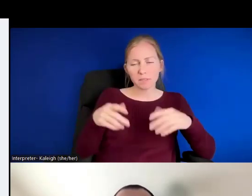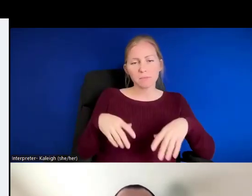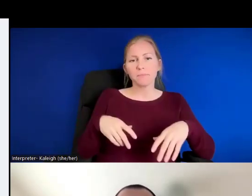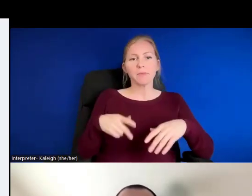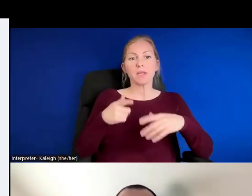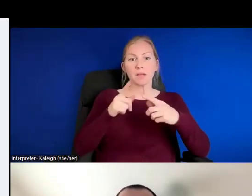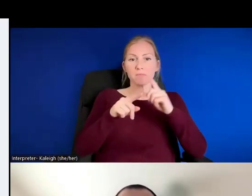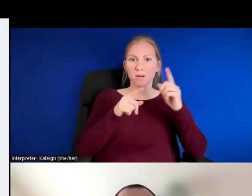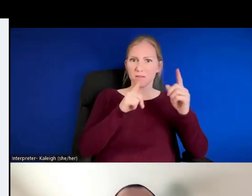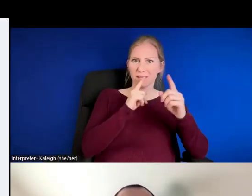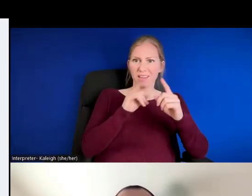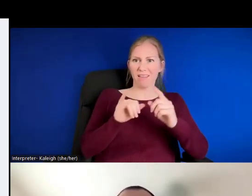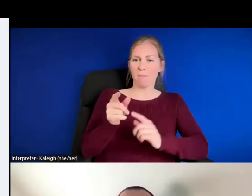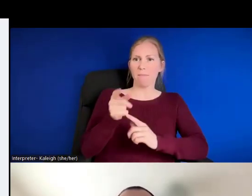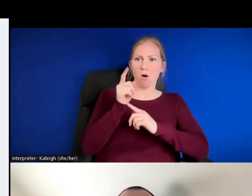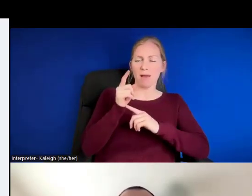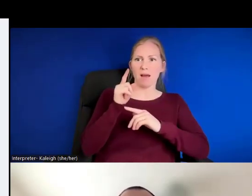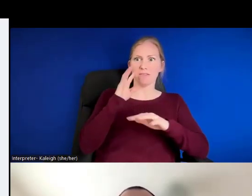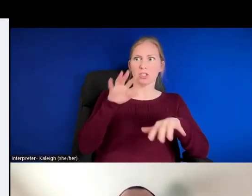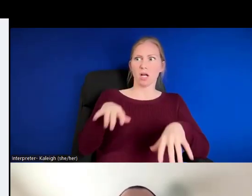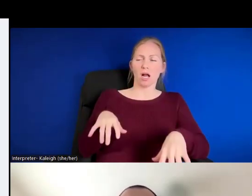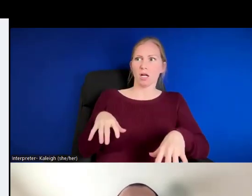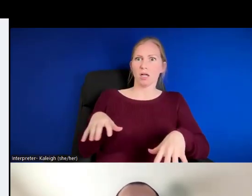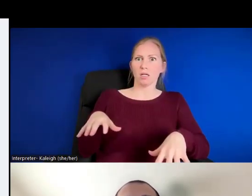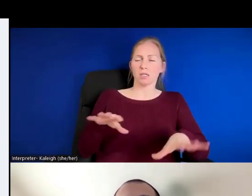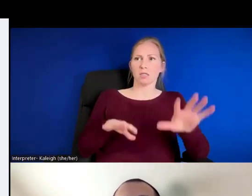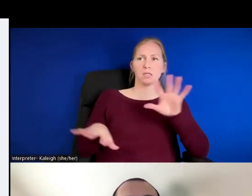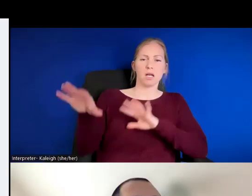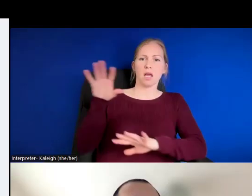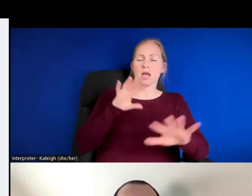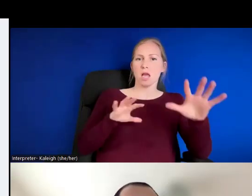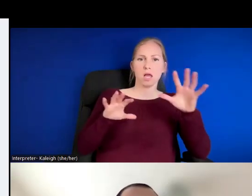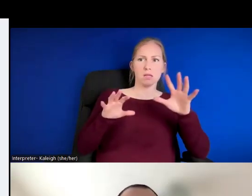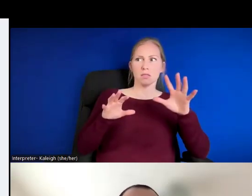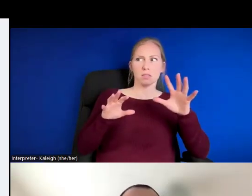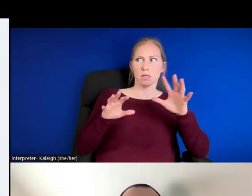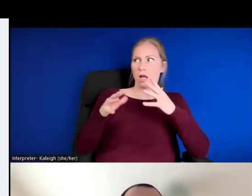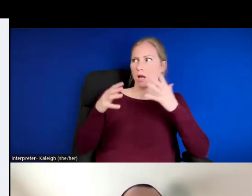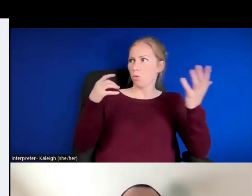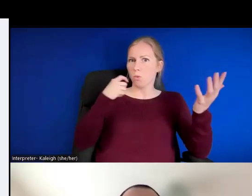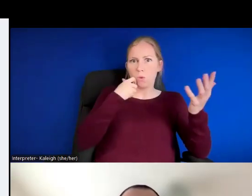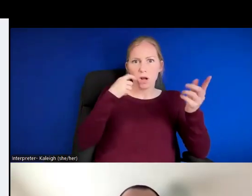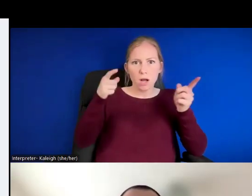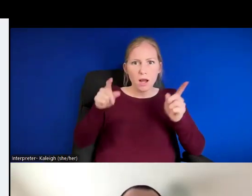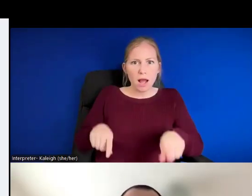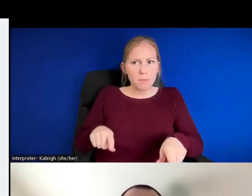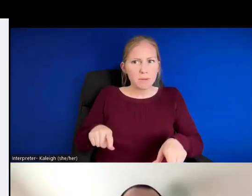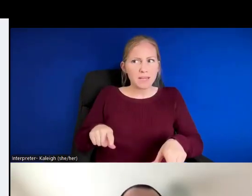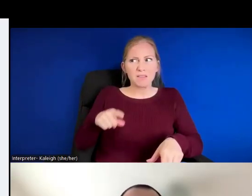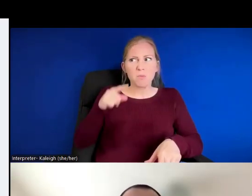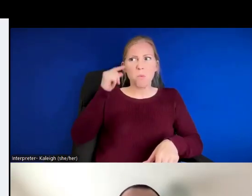that moment of shock and of what just happened and why